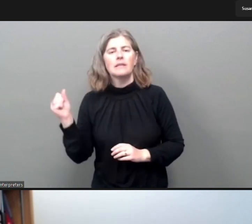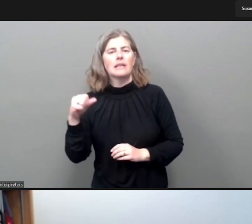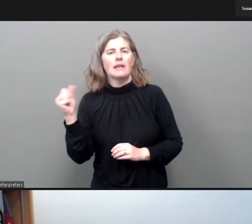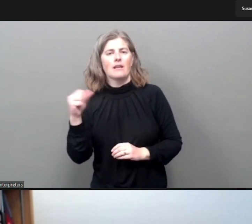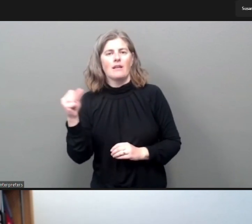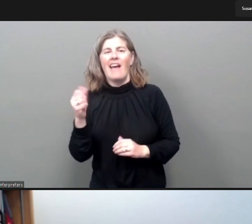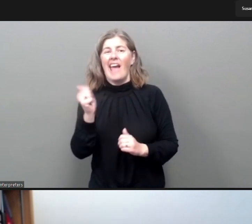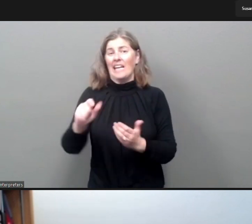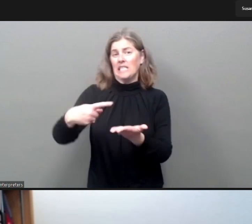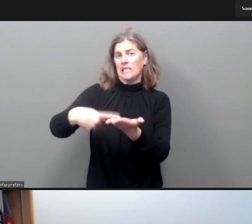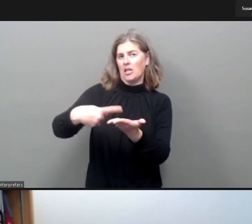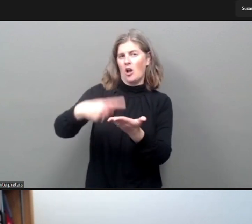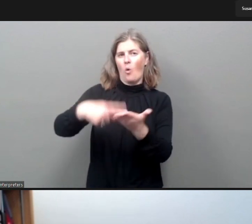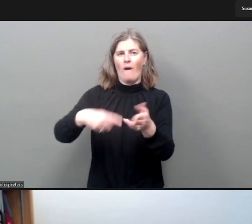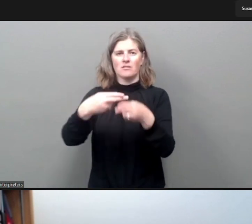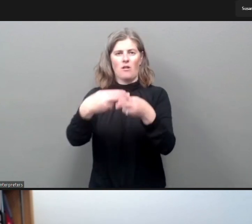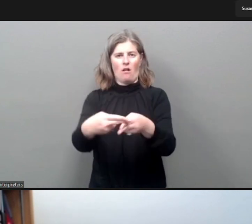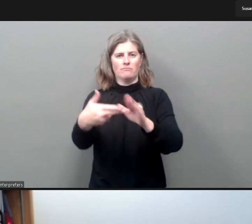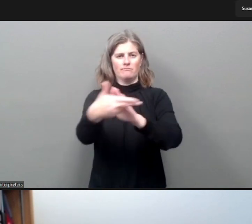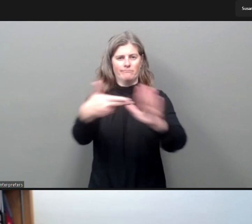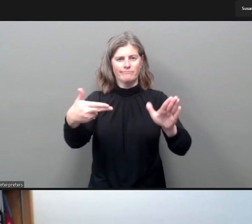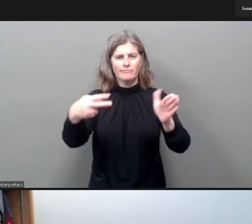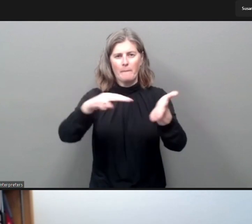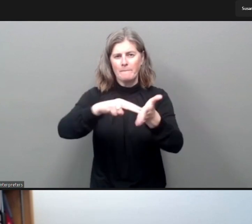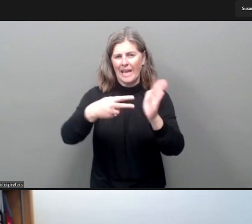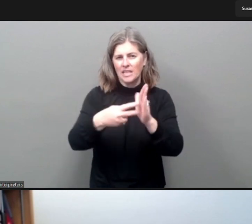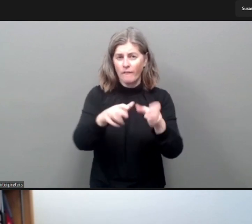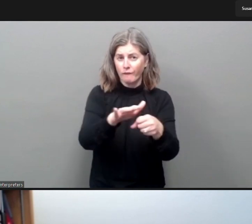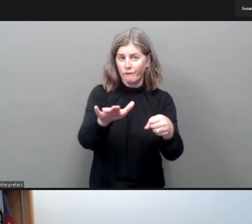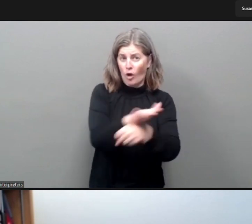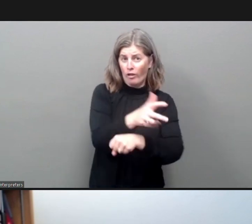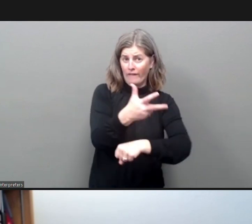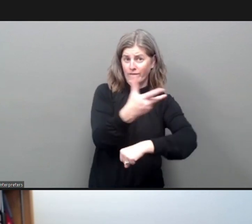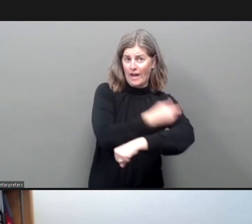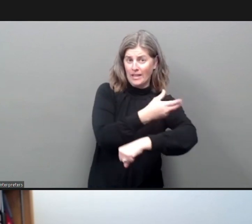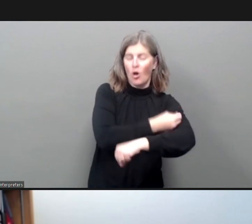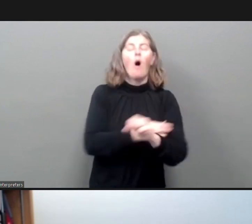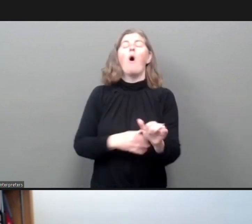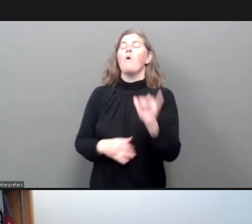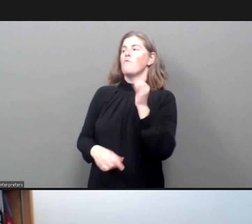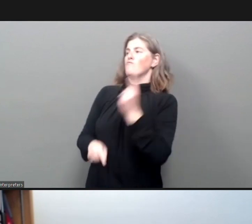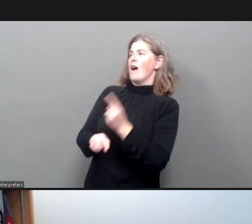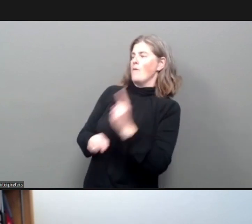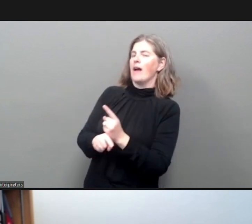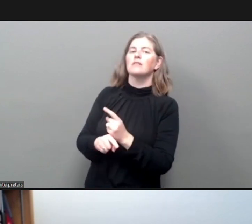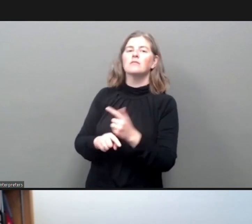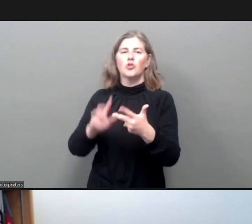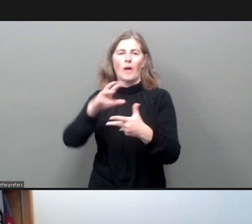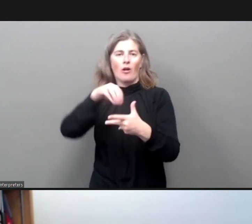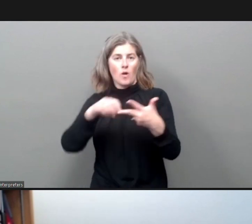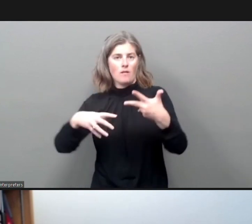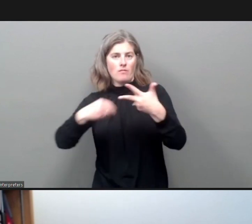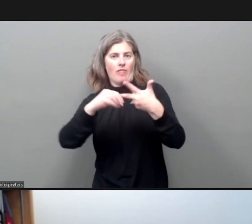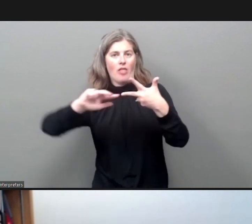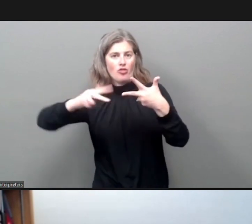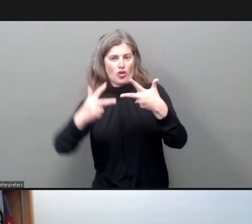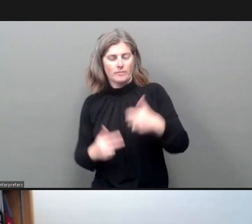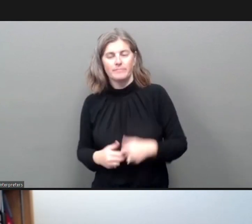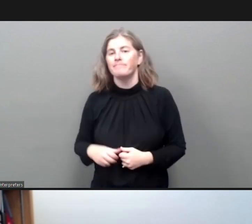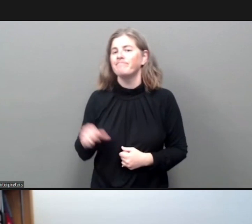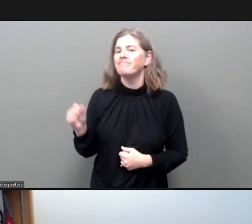any discussion about whether the definition of being fully vaccinated Oh, yeah. should include boosters.